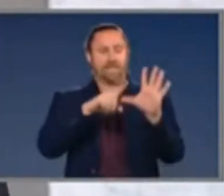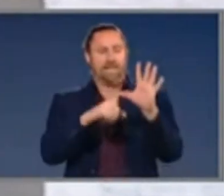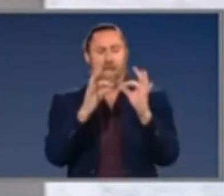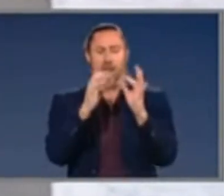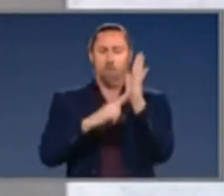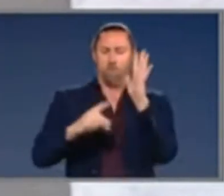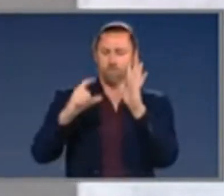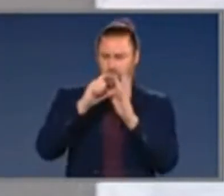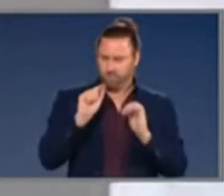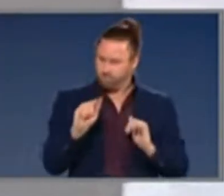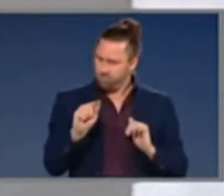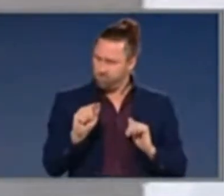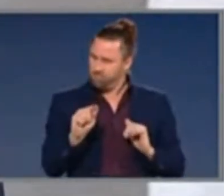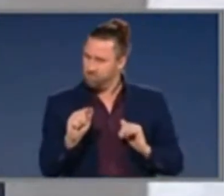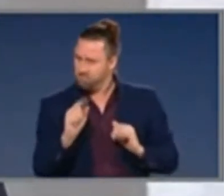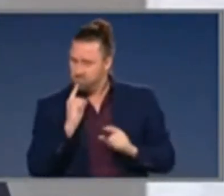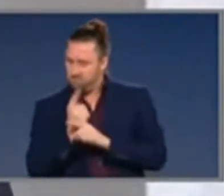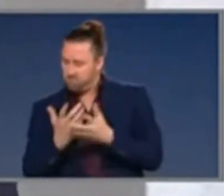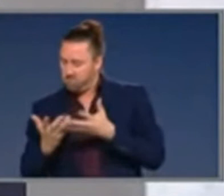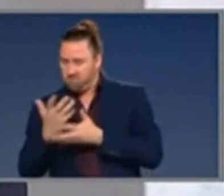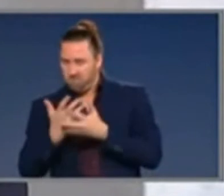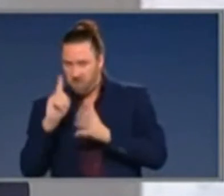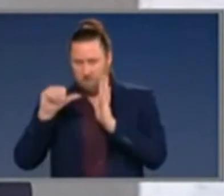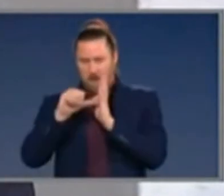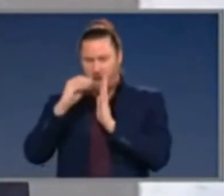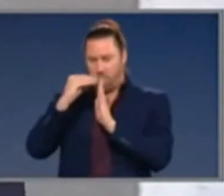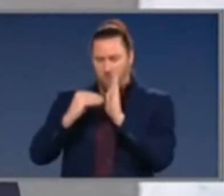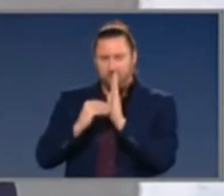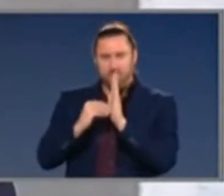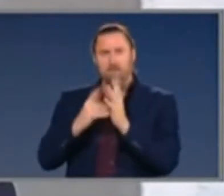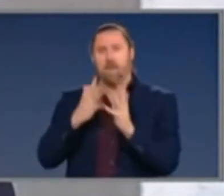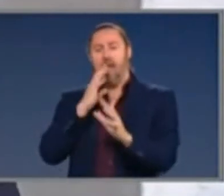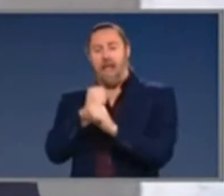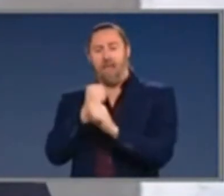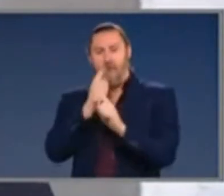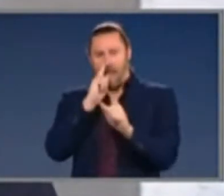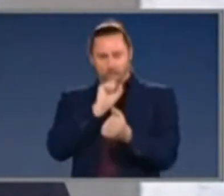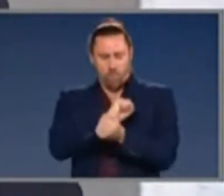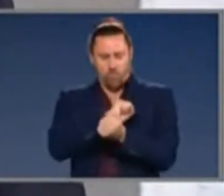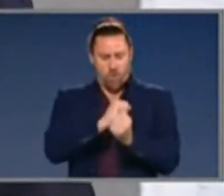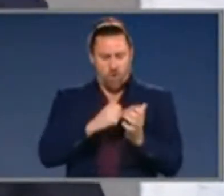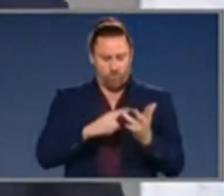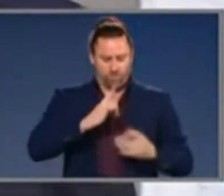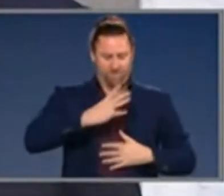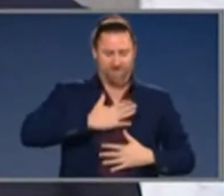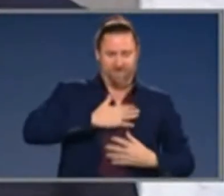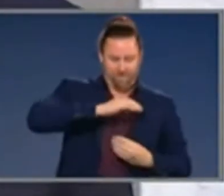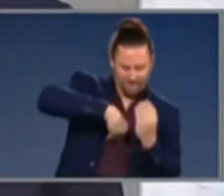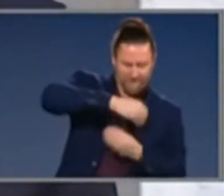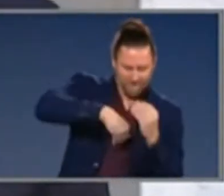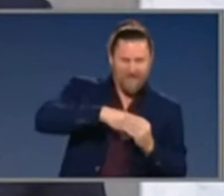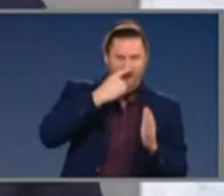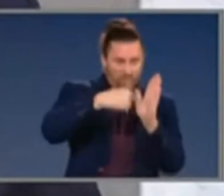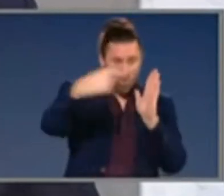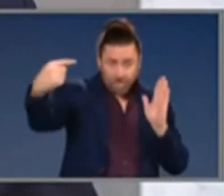issue. Yeah. There's been a lot of talk recently about modern monetary policy. Essentially, a government can borrow from itself forever. Are you compelled by